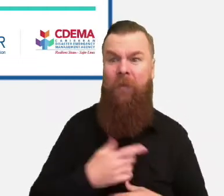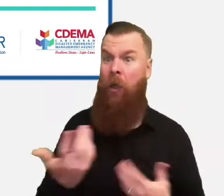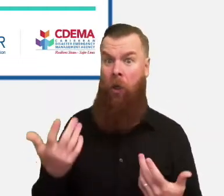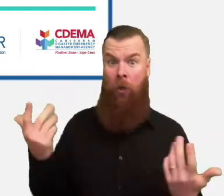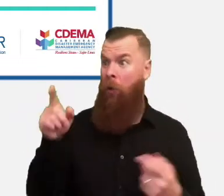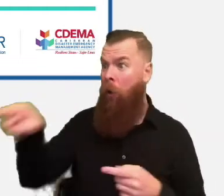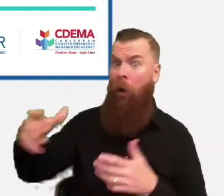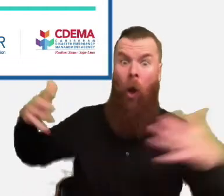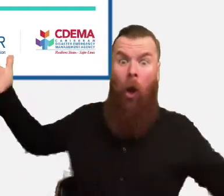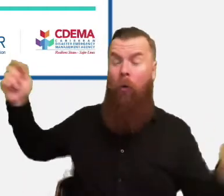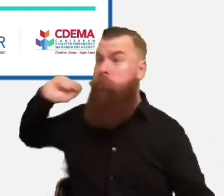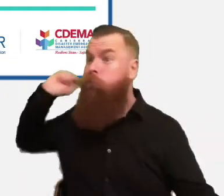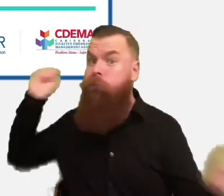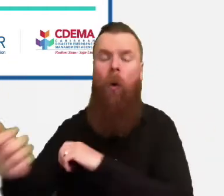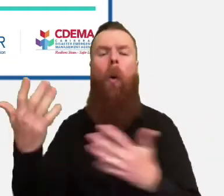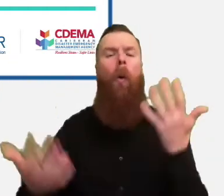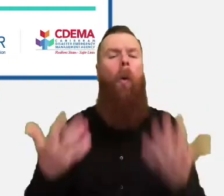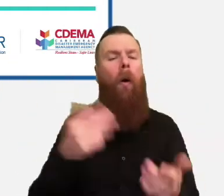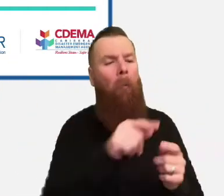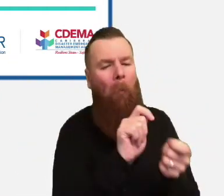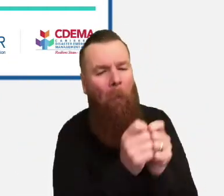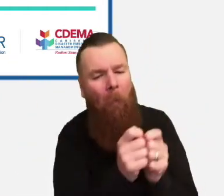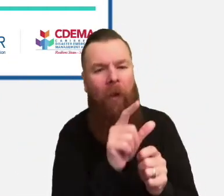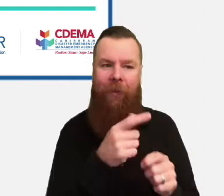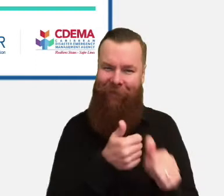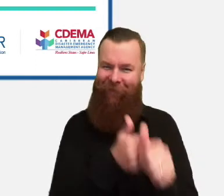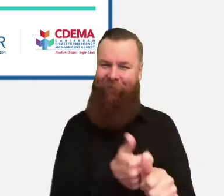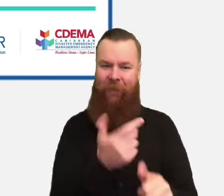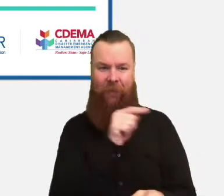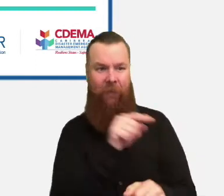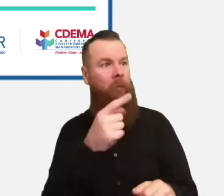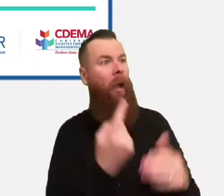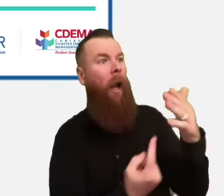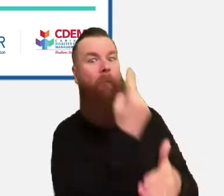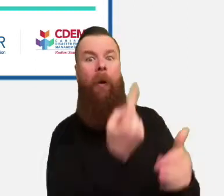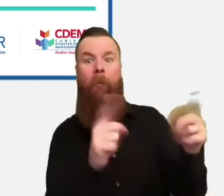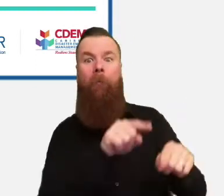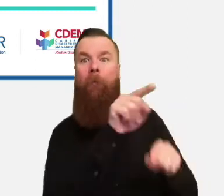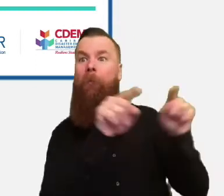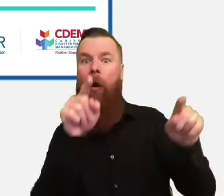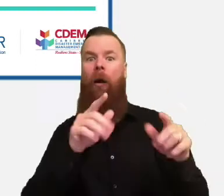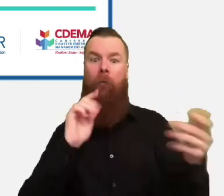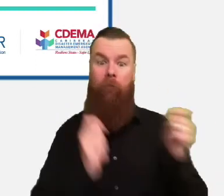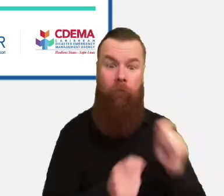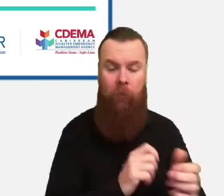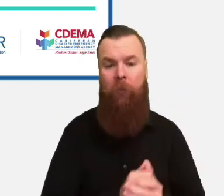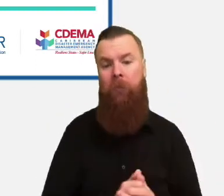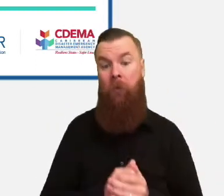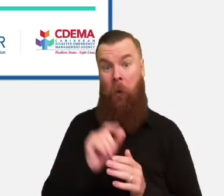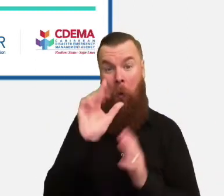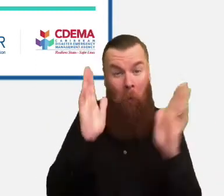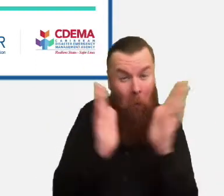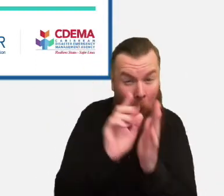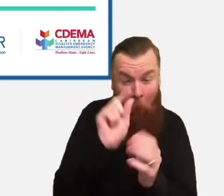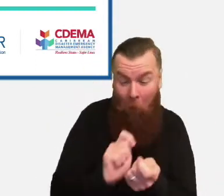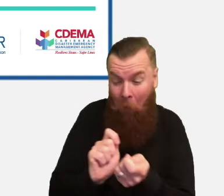I will show you here the small scale change. Now it is the Assini-Boyne River in